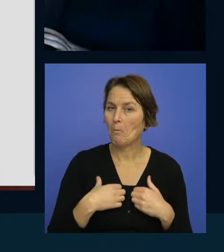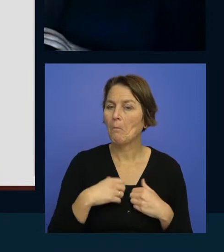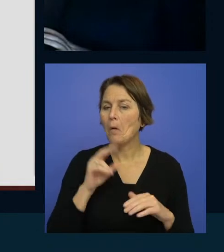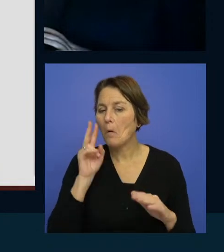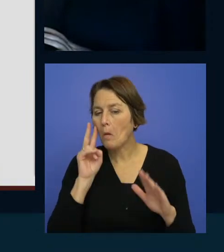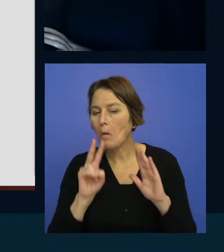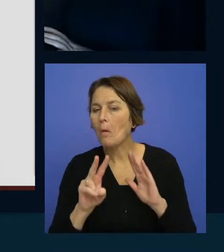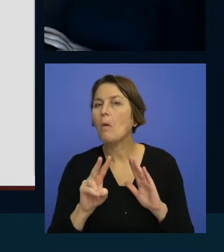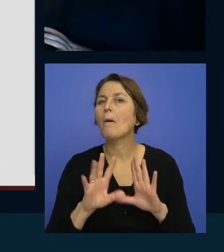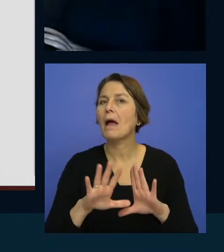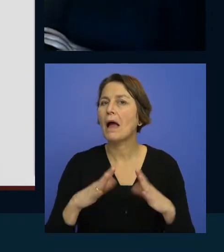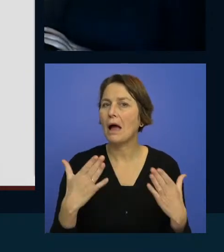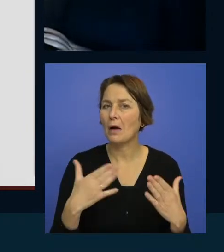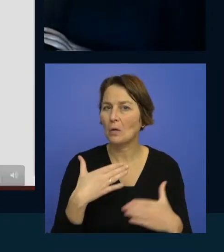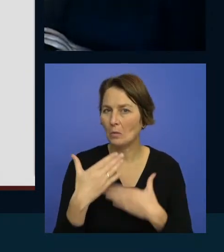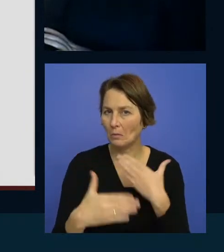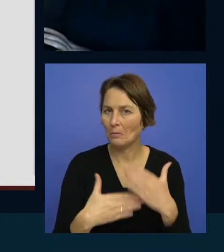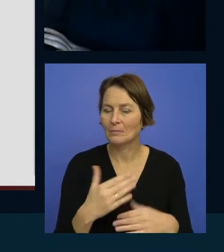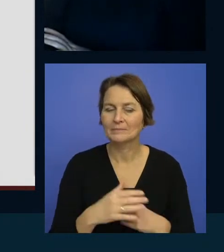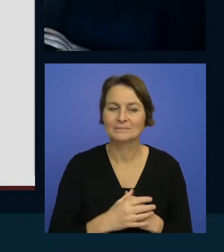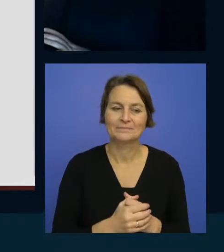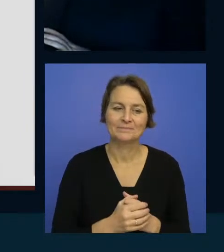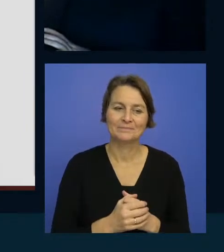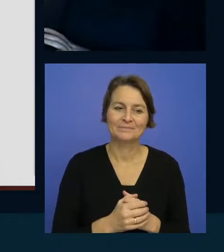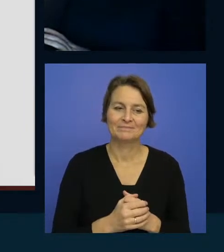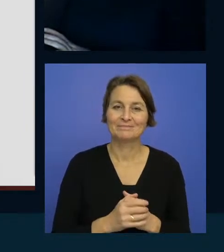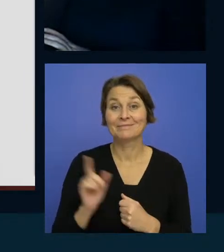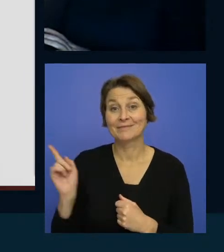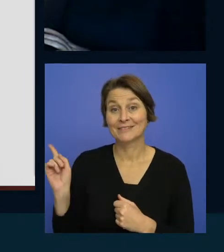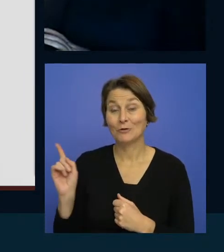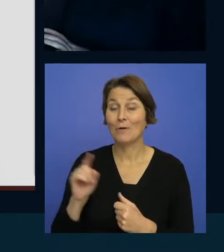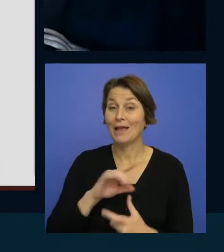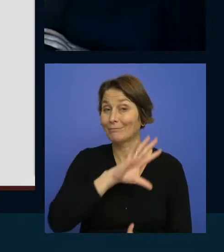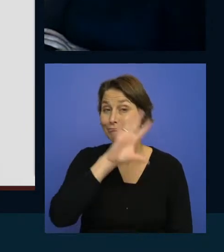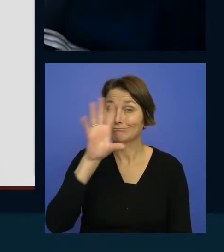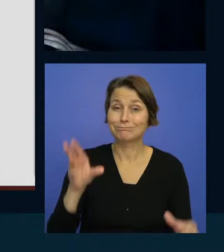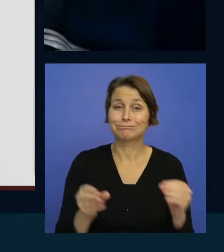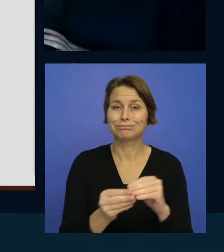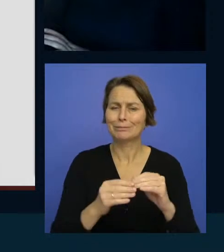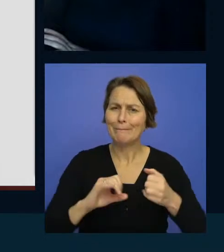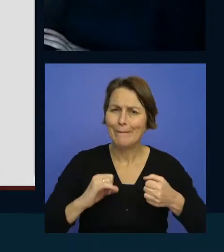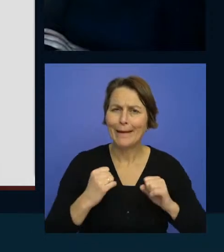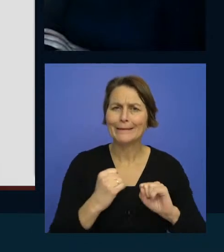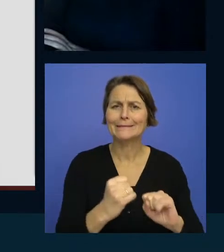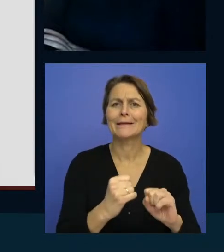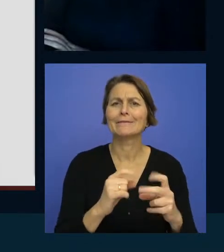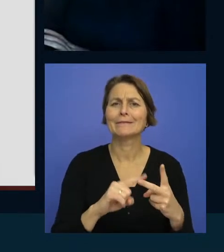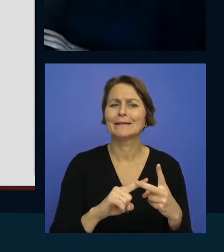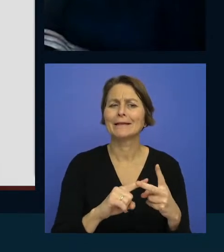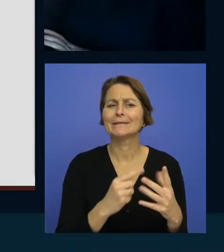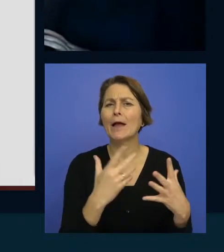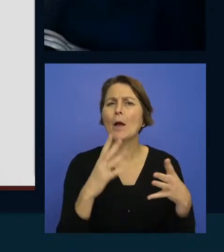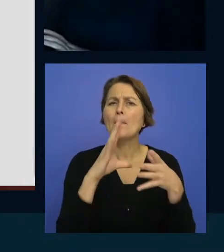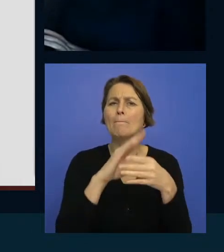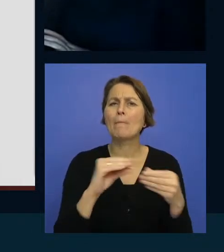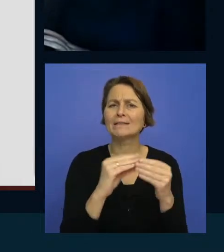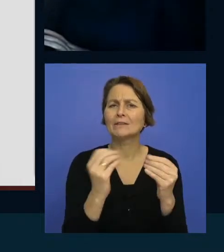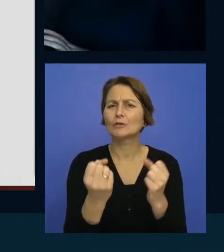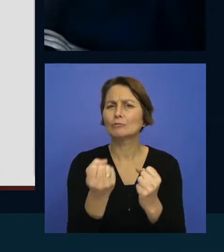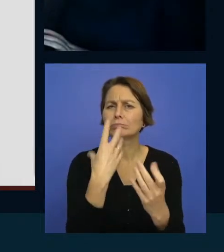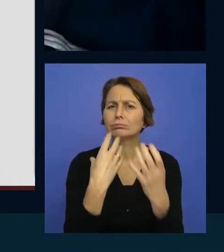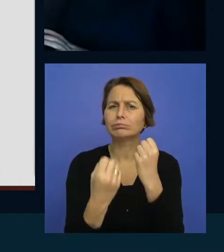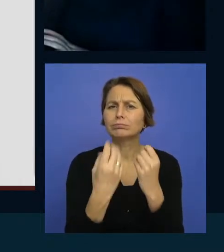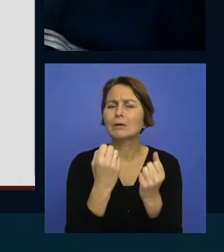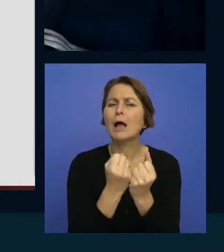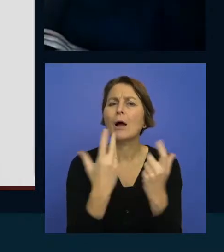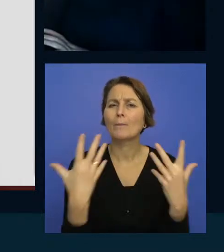insights. So we have, of course, the total of activities, we have total channel messages,